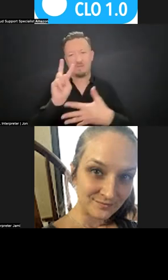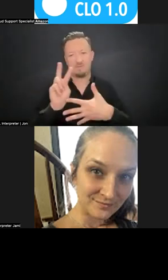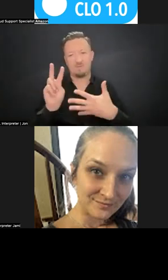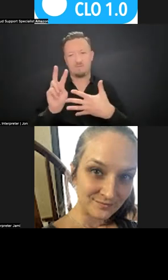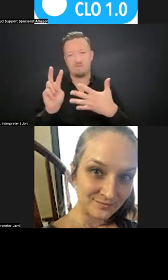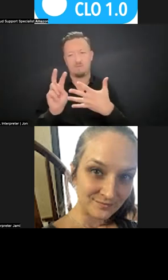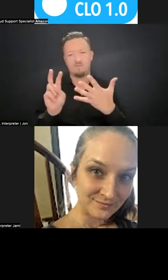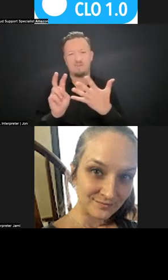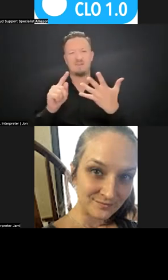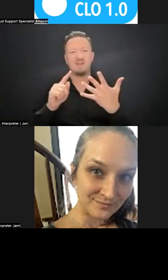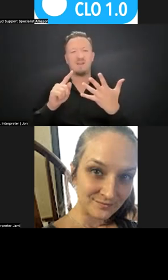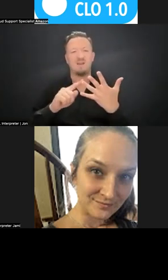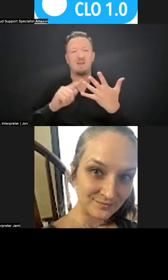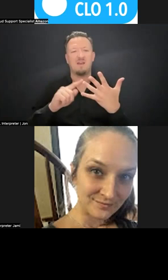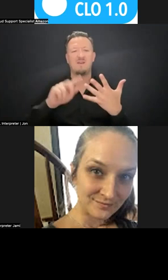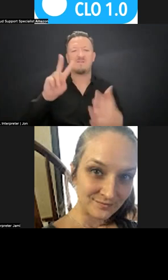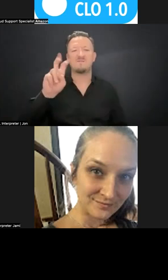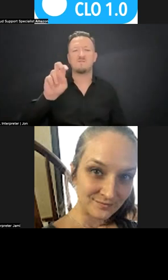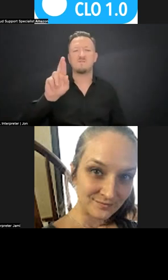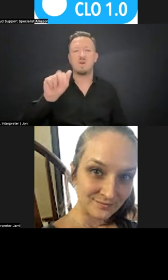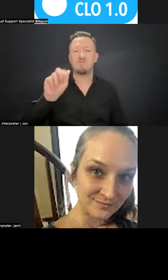Veracity is the quality